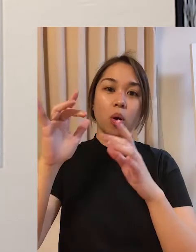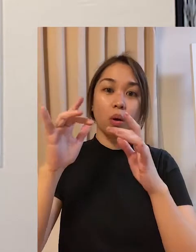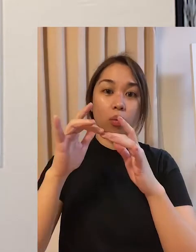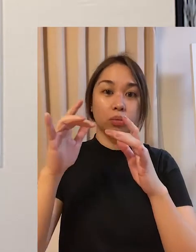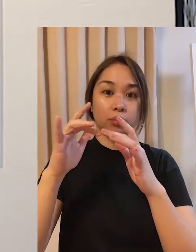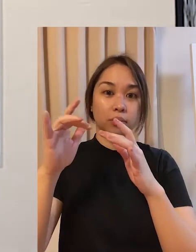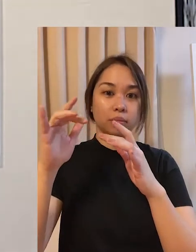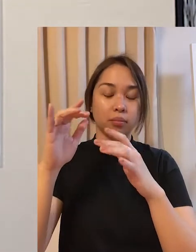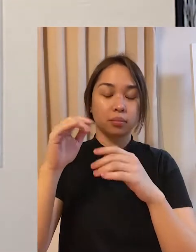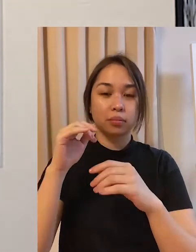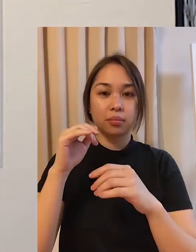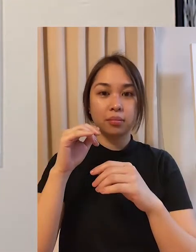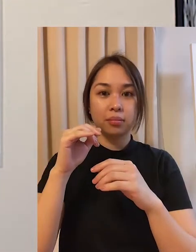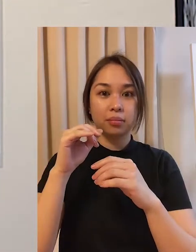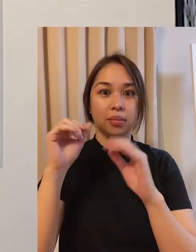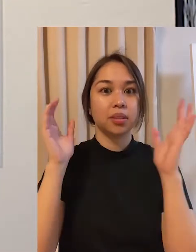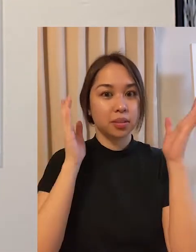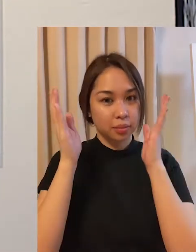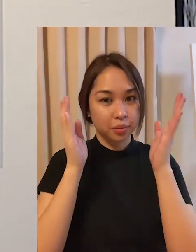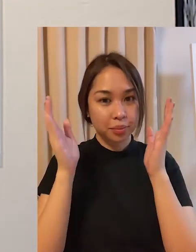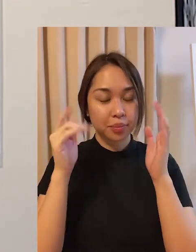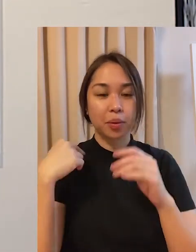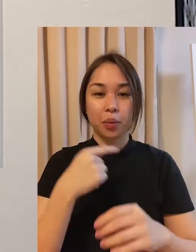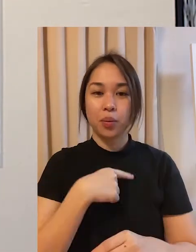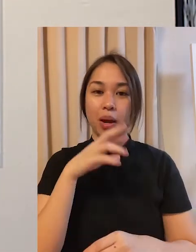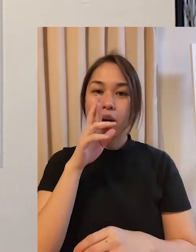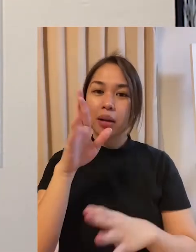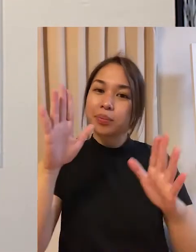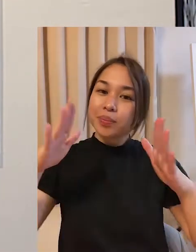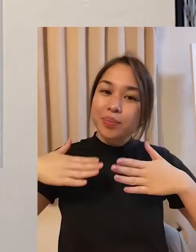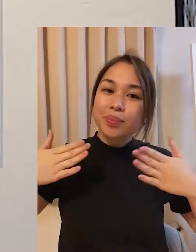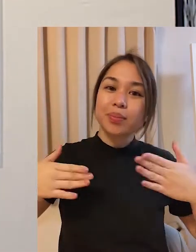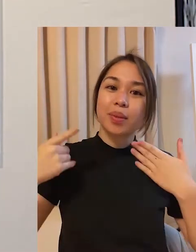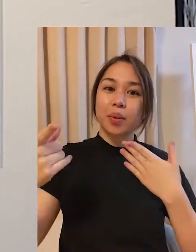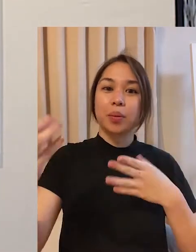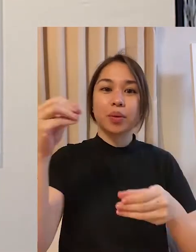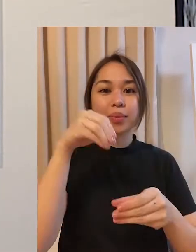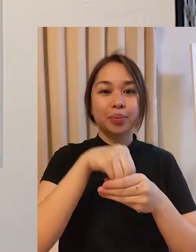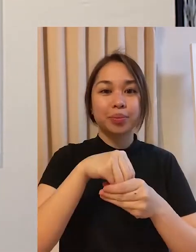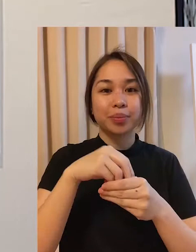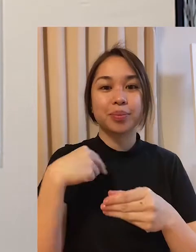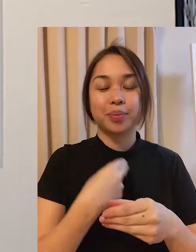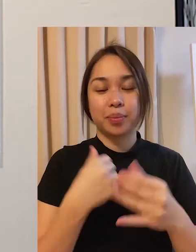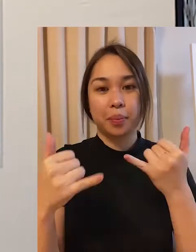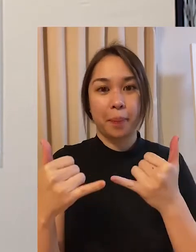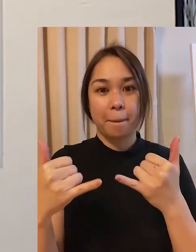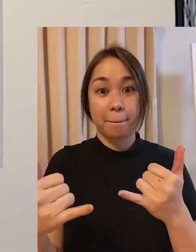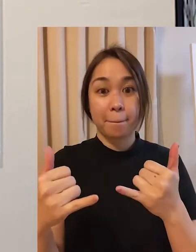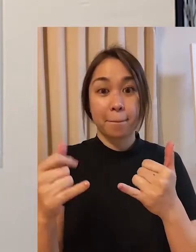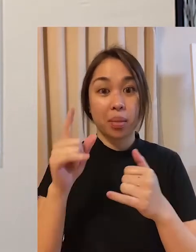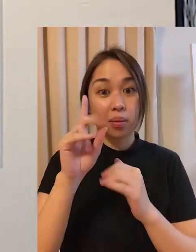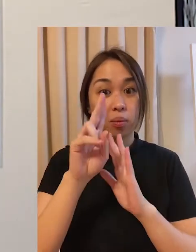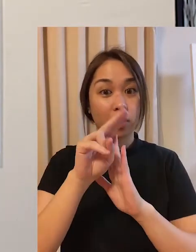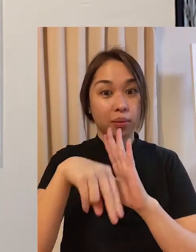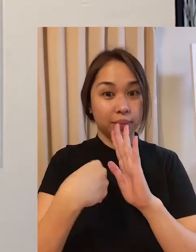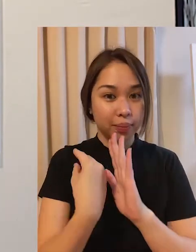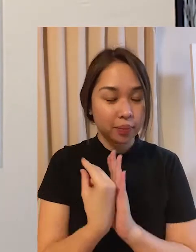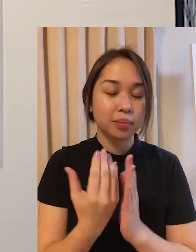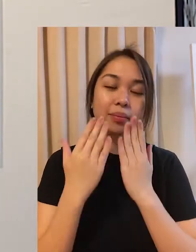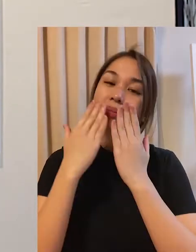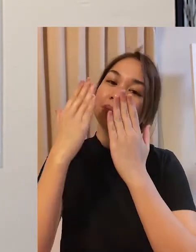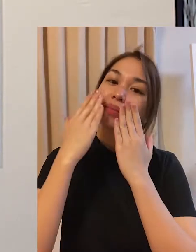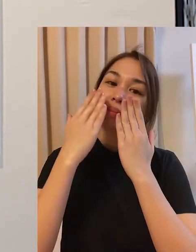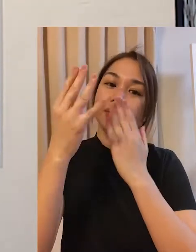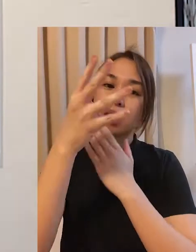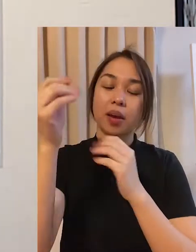service. We are glad that you are joining us today for an hour of thanksgiving and worship. If this is your first time,